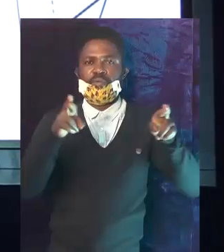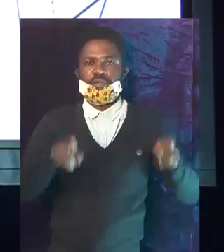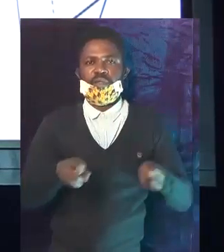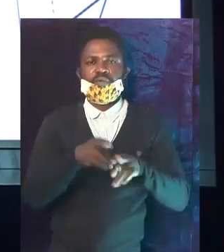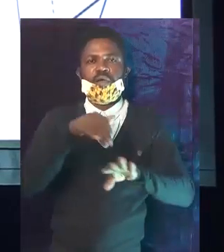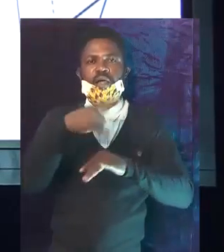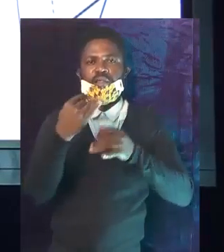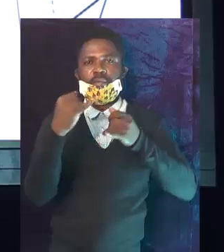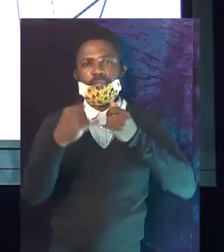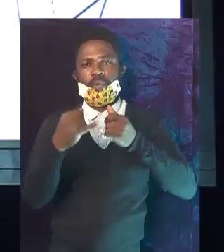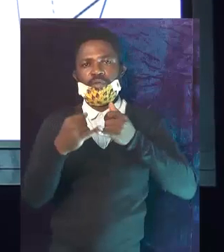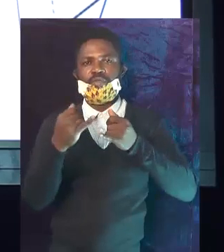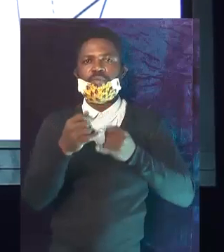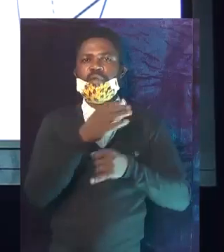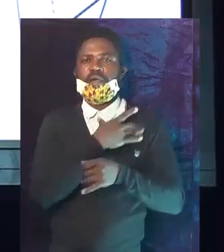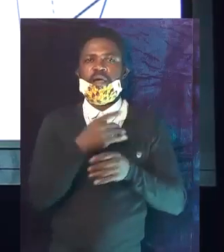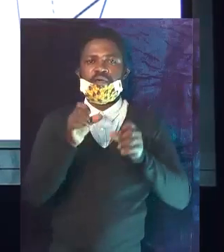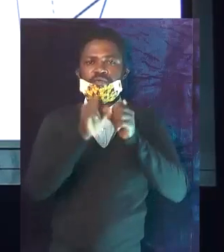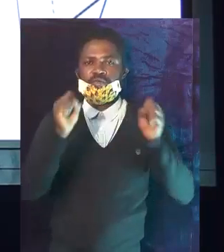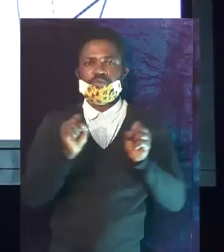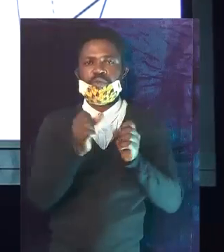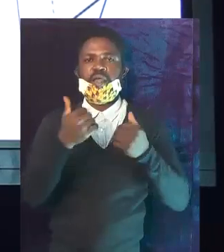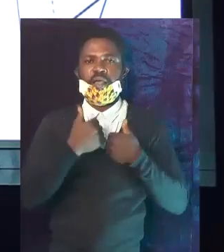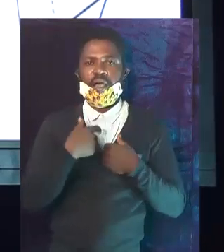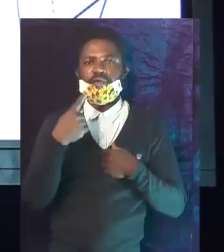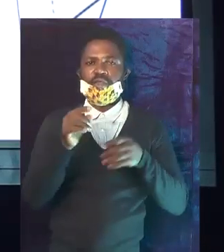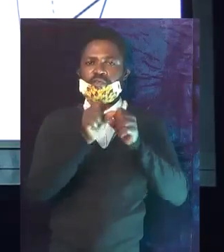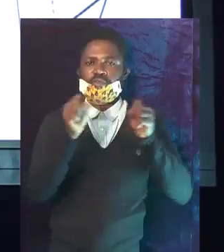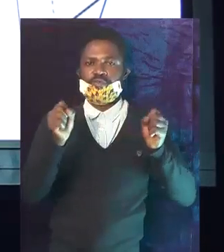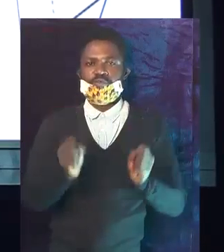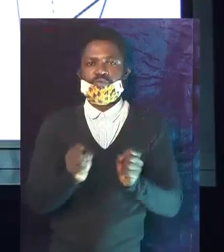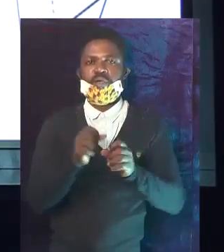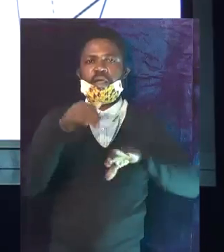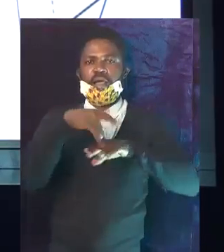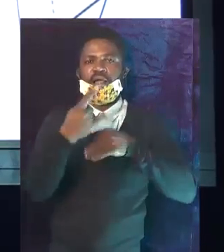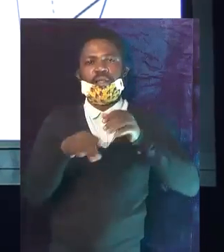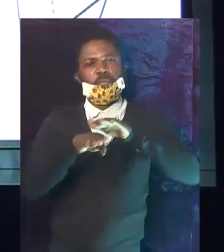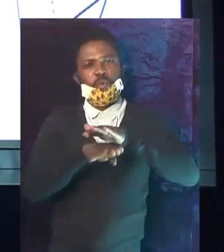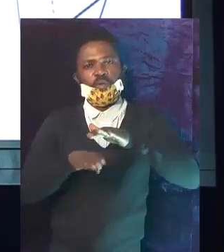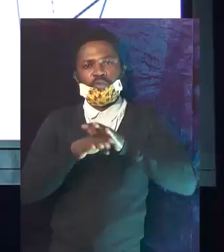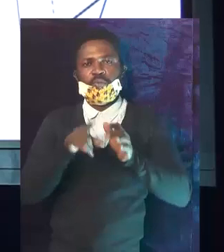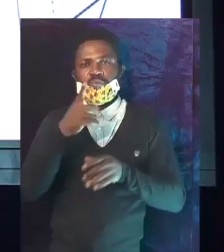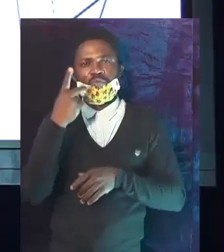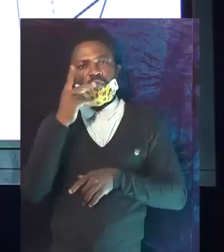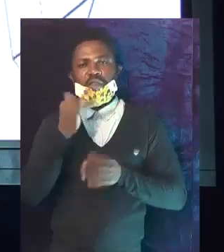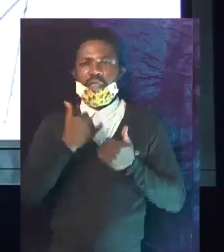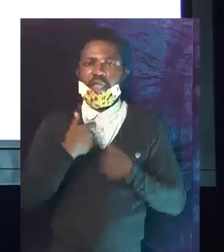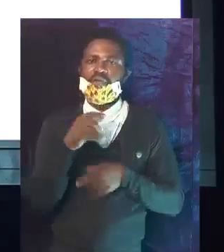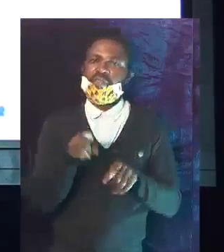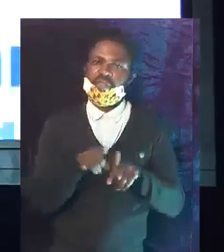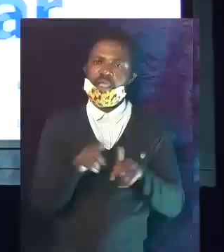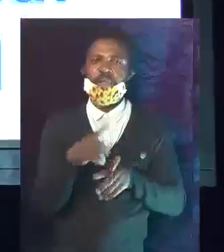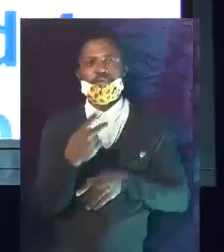bottom and a square-based pyramid has a square at the bottom. So, moving on, we see that they have the same properties. Let's